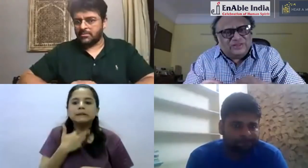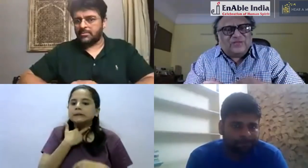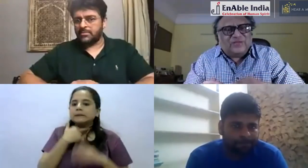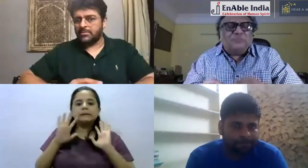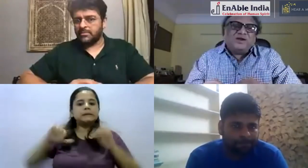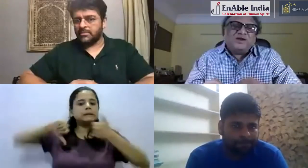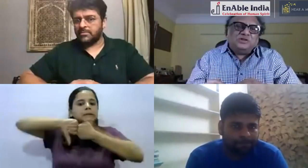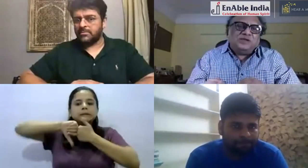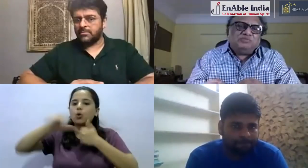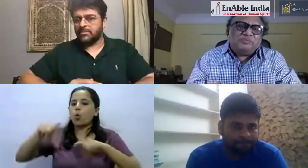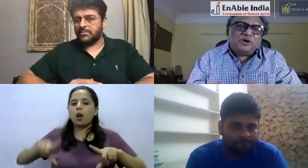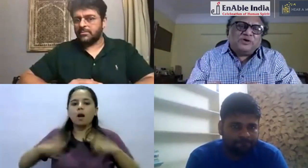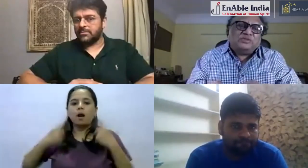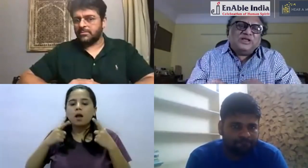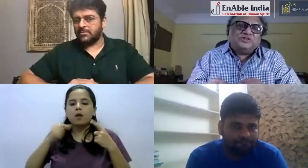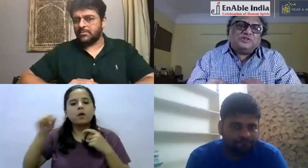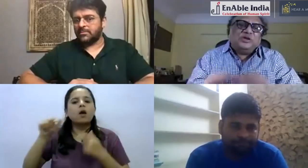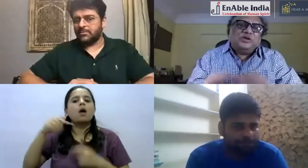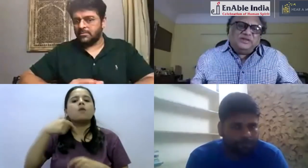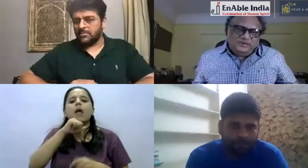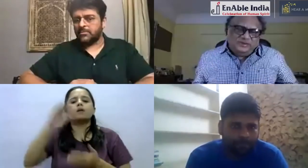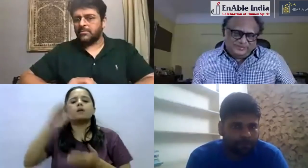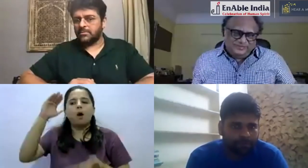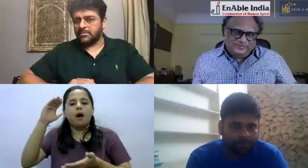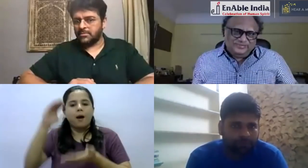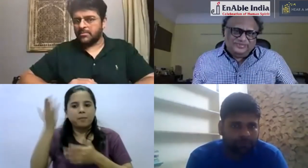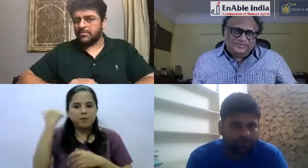Slowly they will bring down, have they brought down the age to 80.